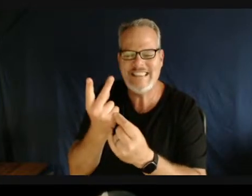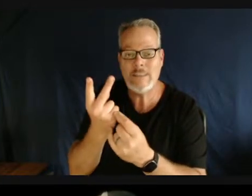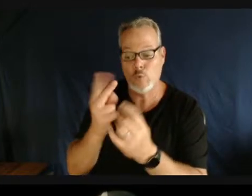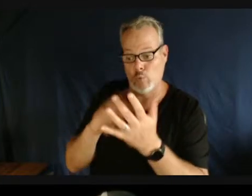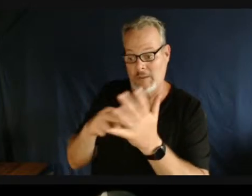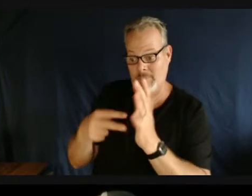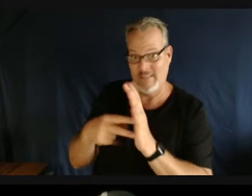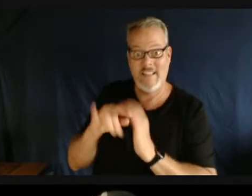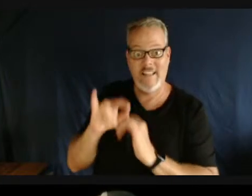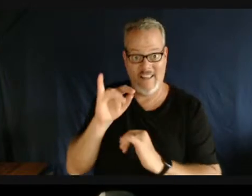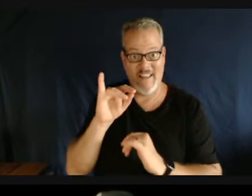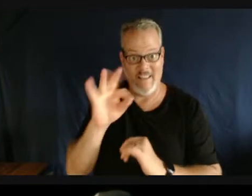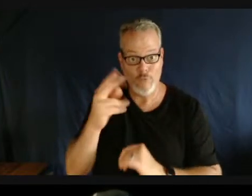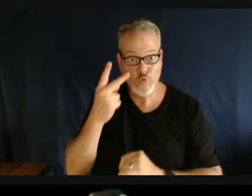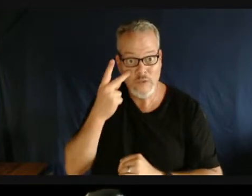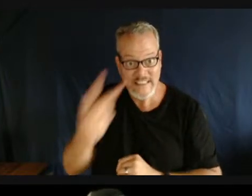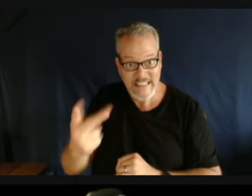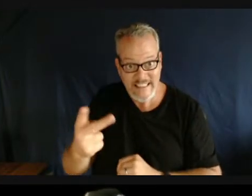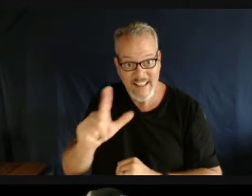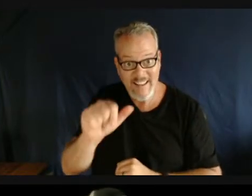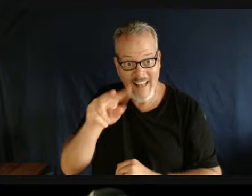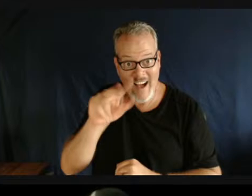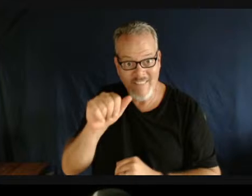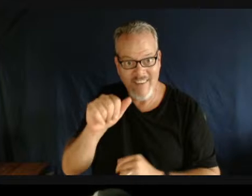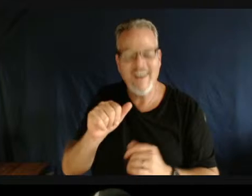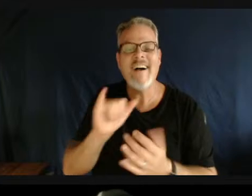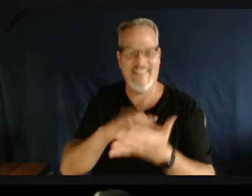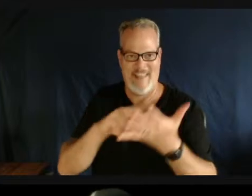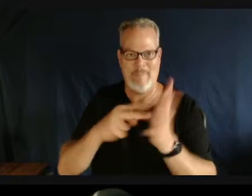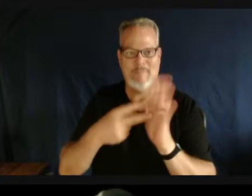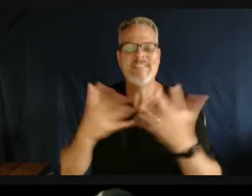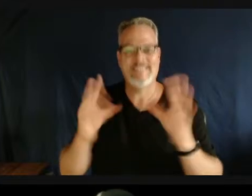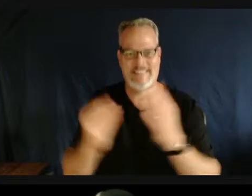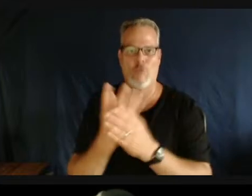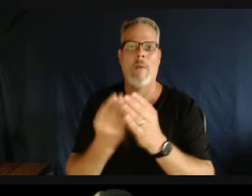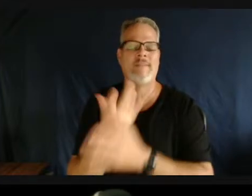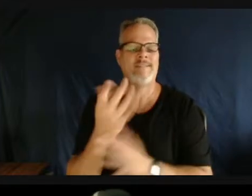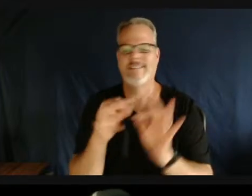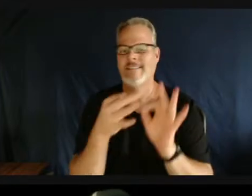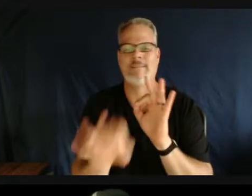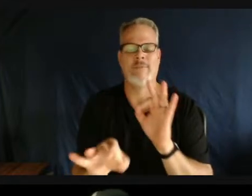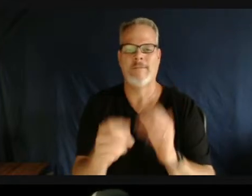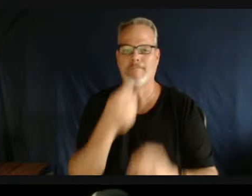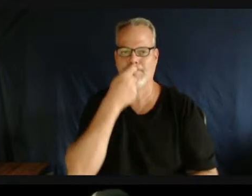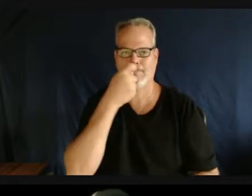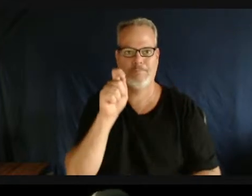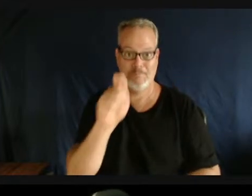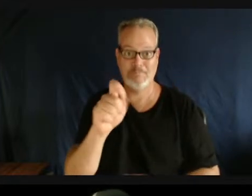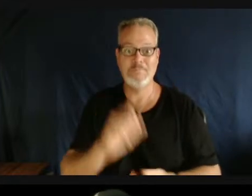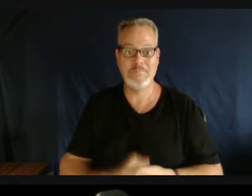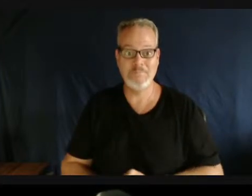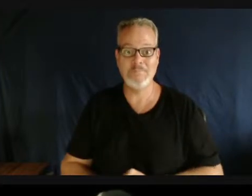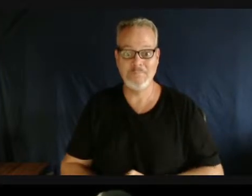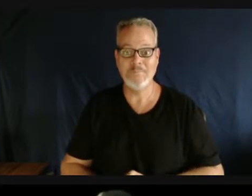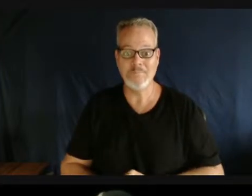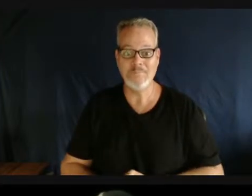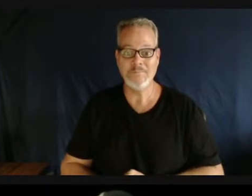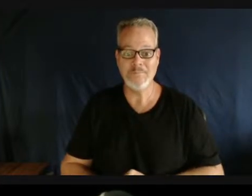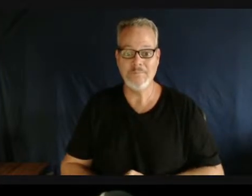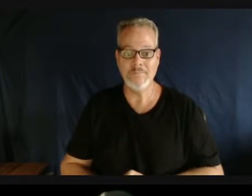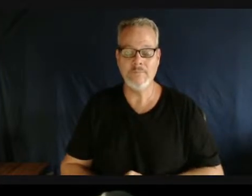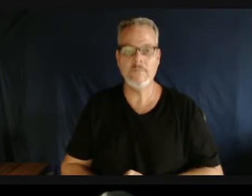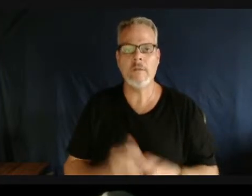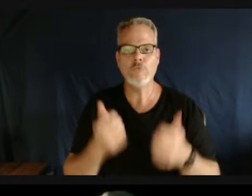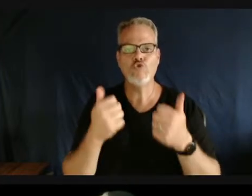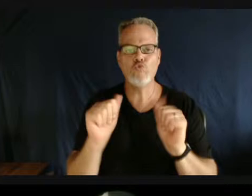taught if you see lava, it's erupting. Simple as that, right? So but to try to